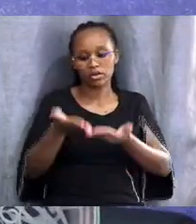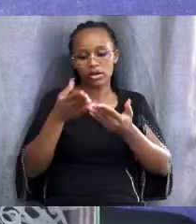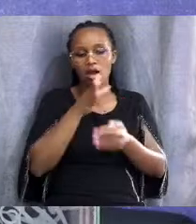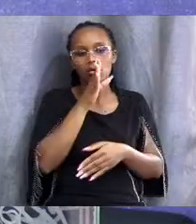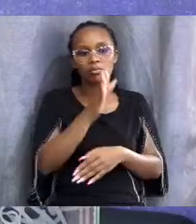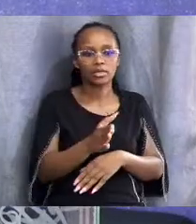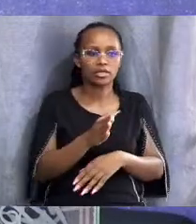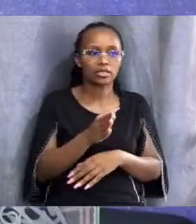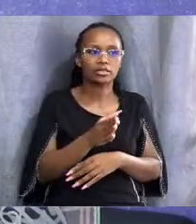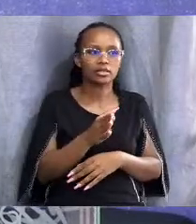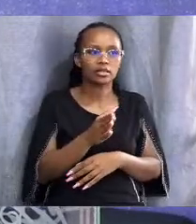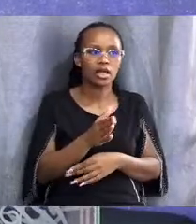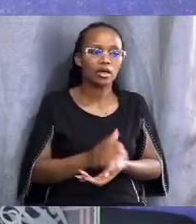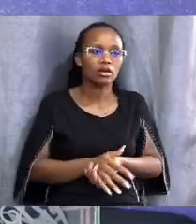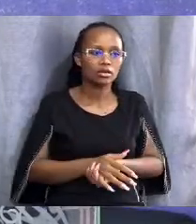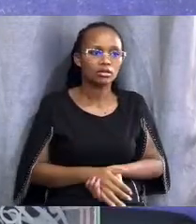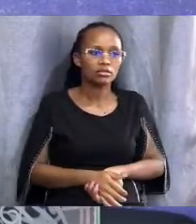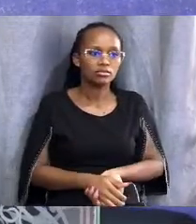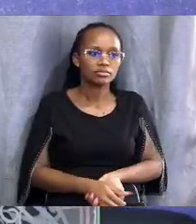be.